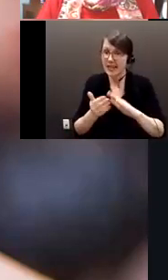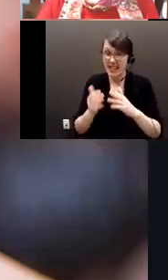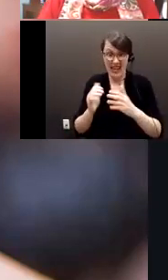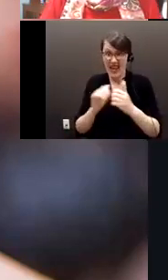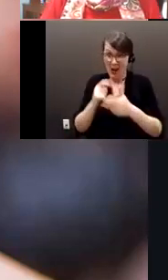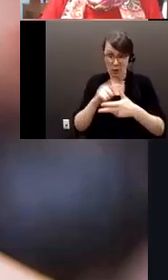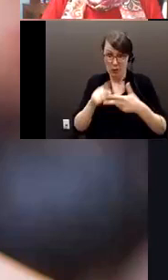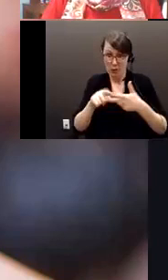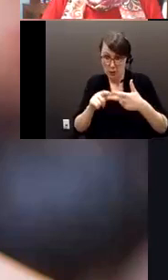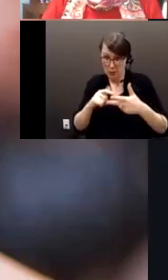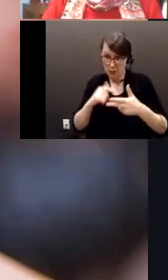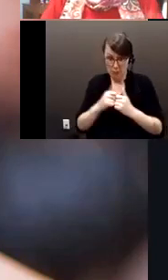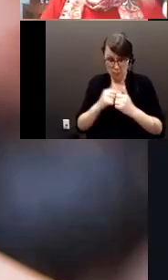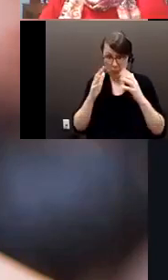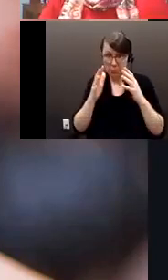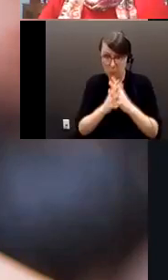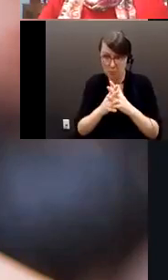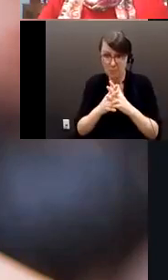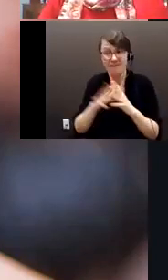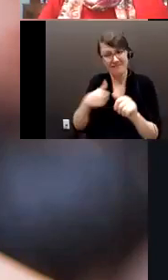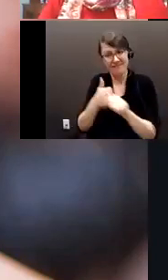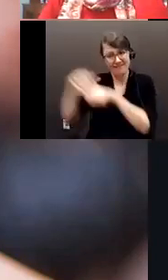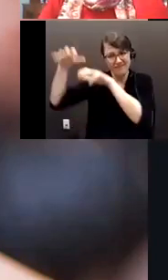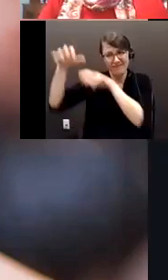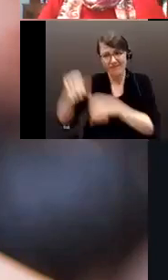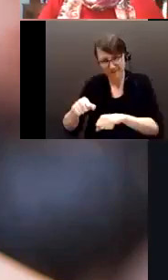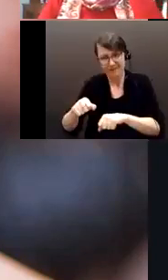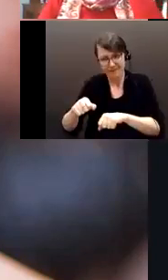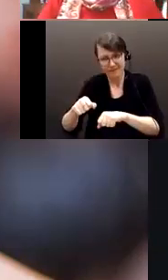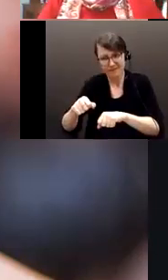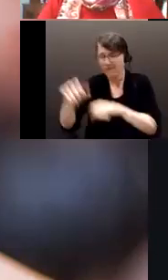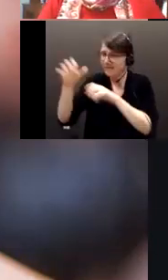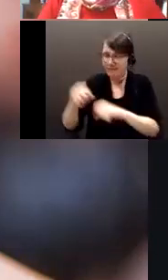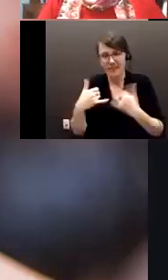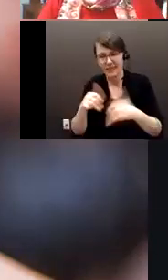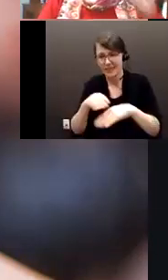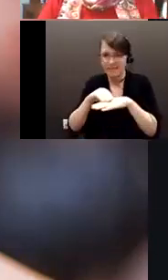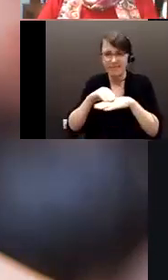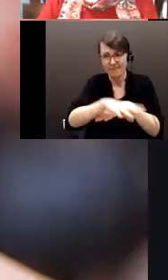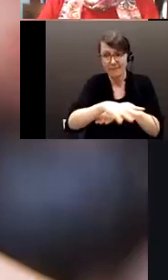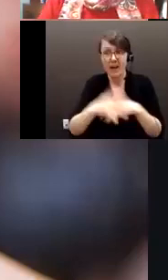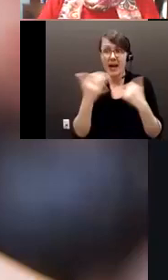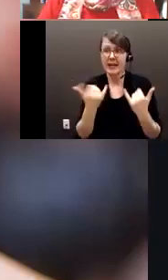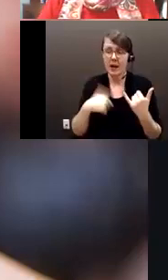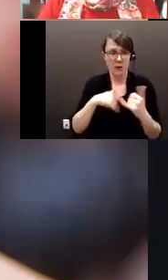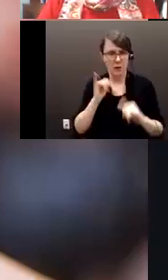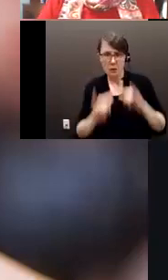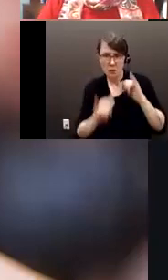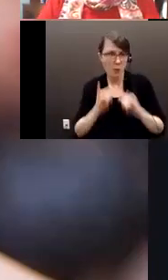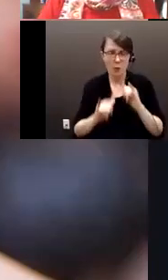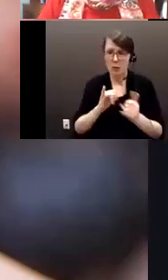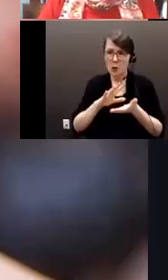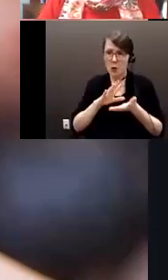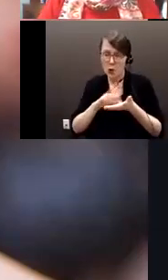process of colonialism. We now hold a new understanding in our interactions and engagements with